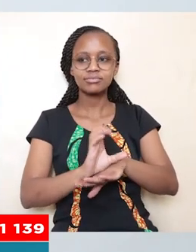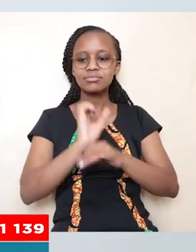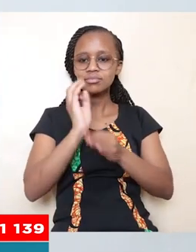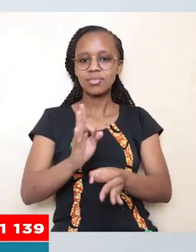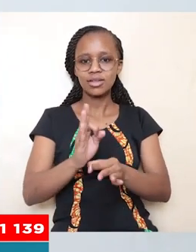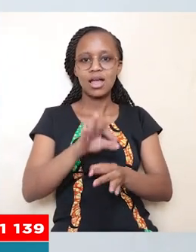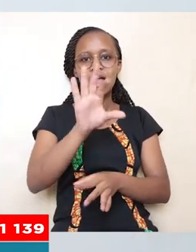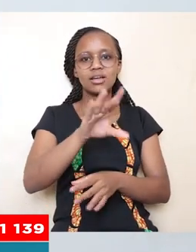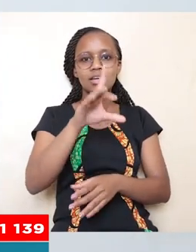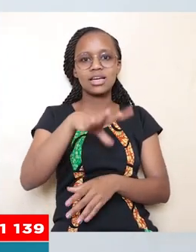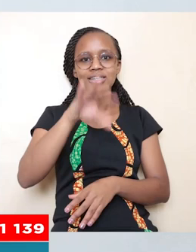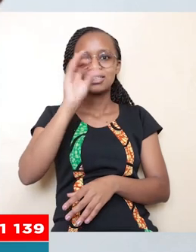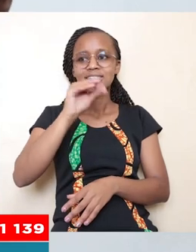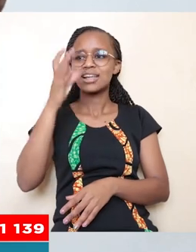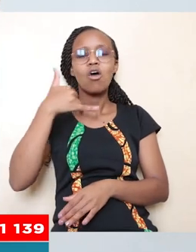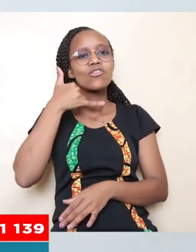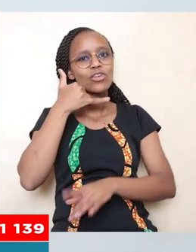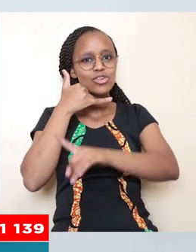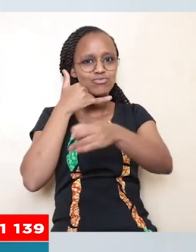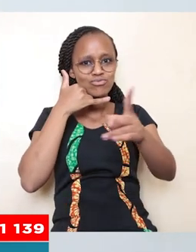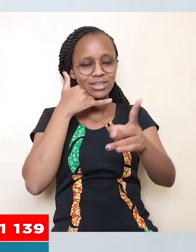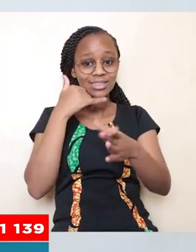if I collect your phones here,